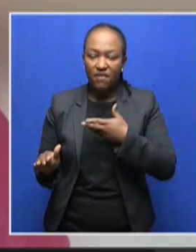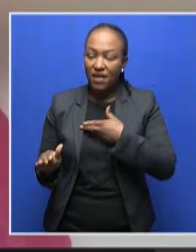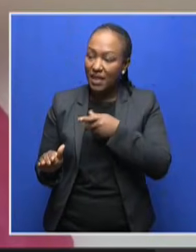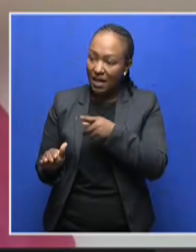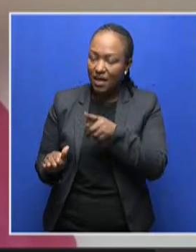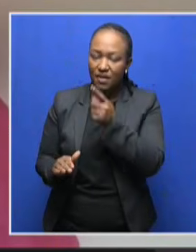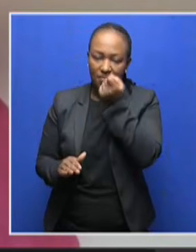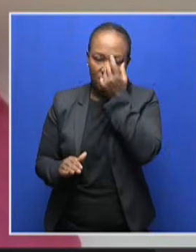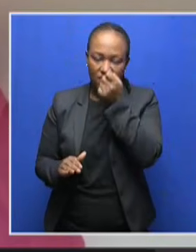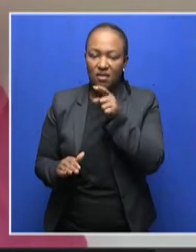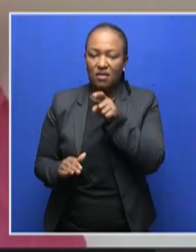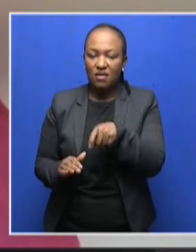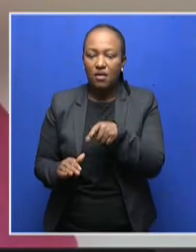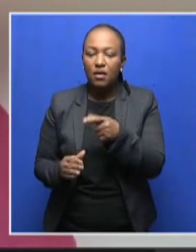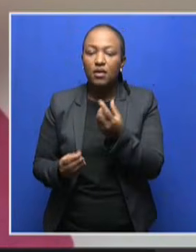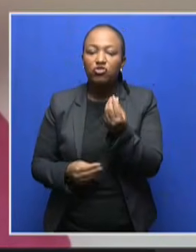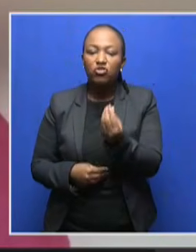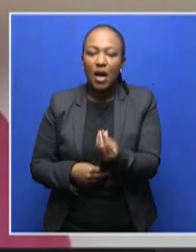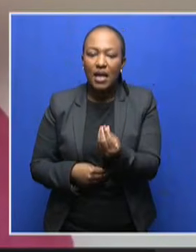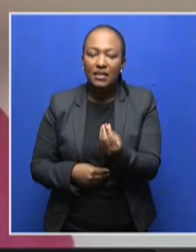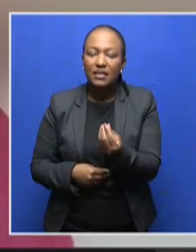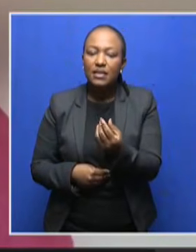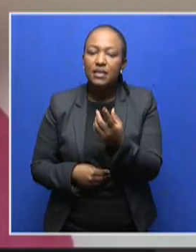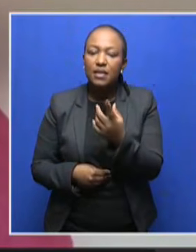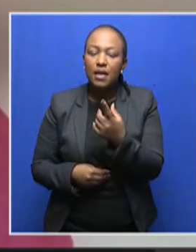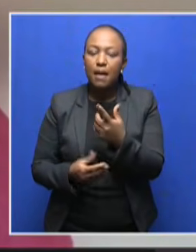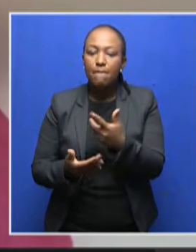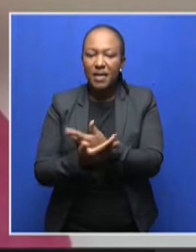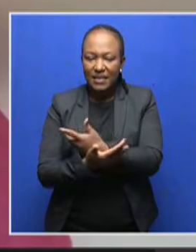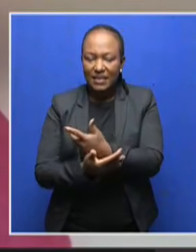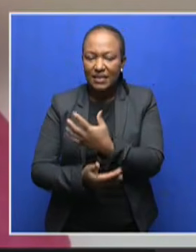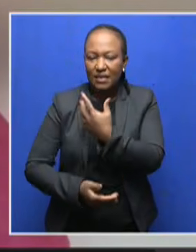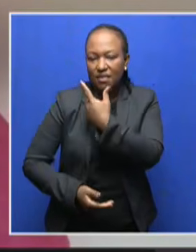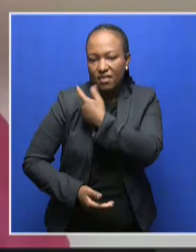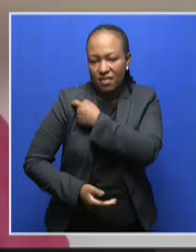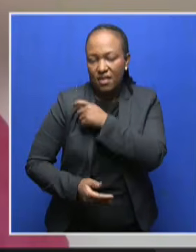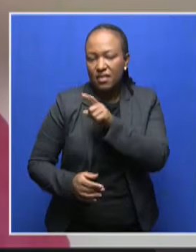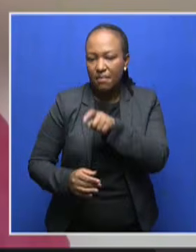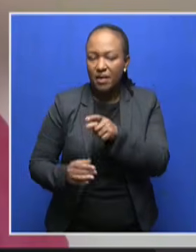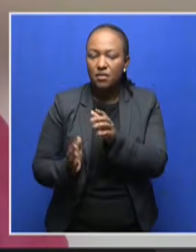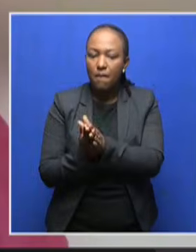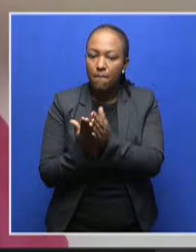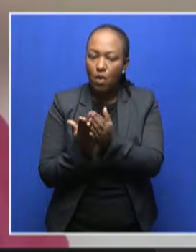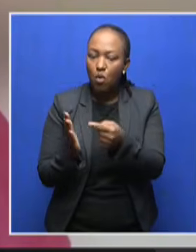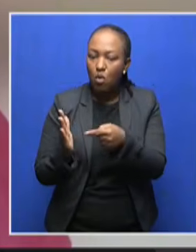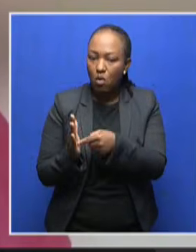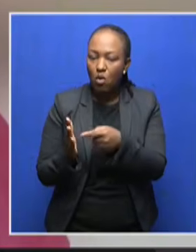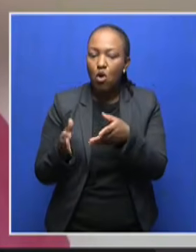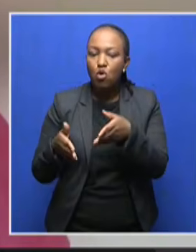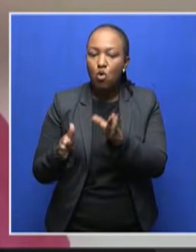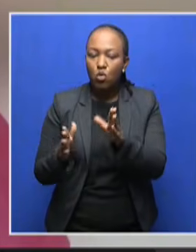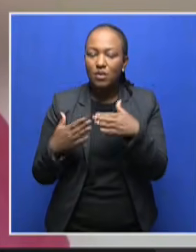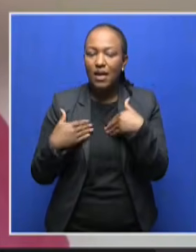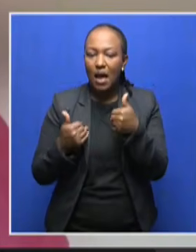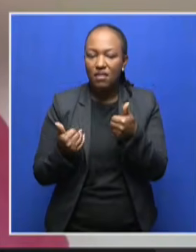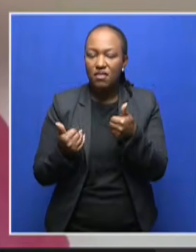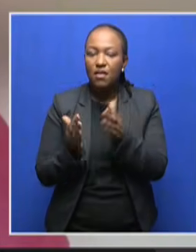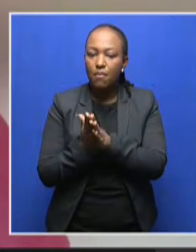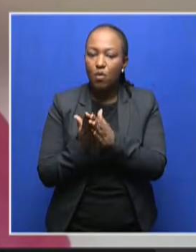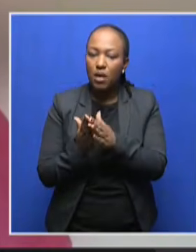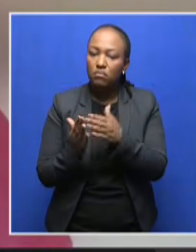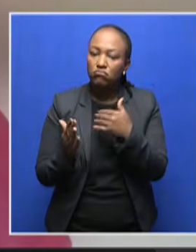that if their child has missed a vaccine, they should take their Road to Health booklet to a GP or clinic and check which vaccines